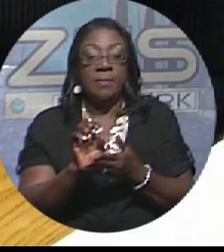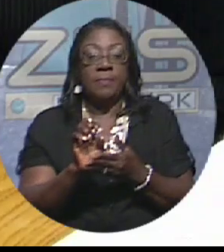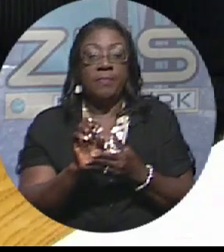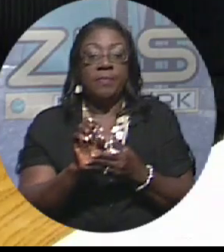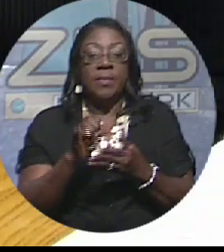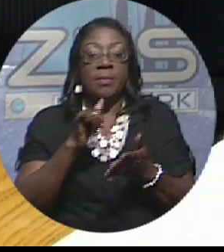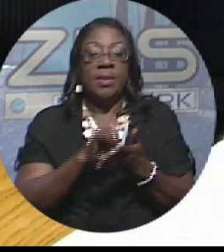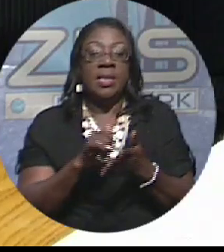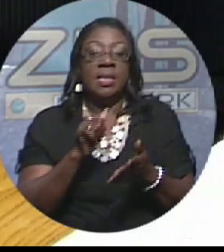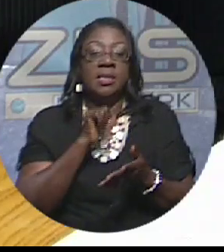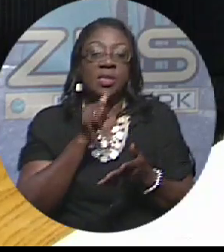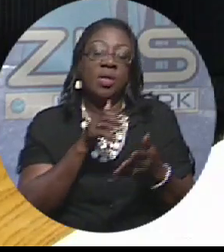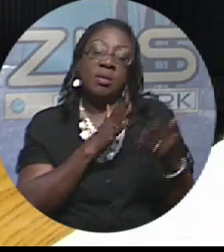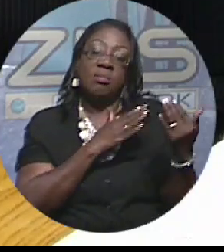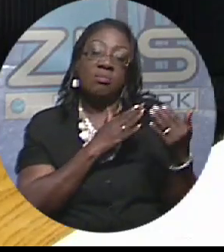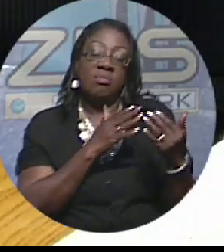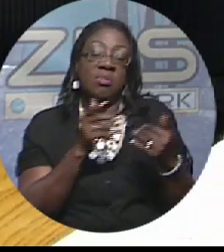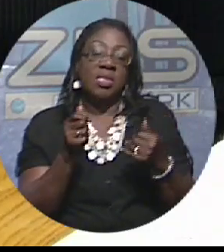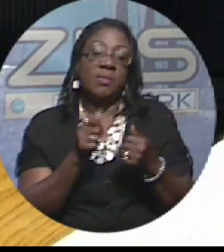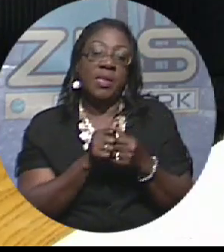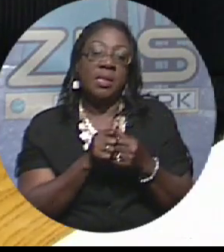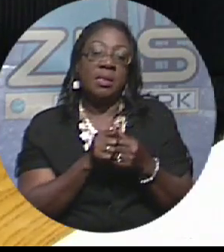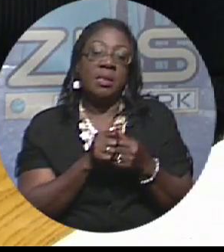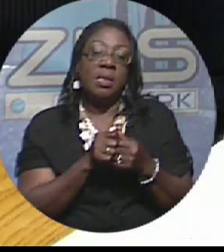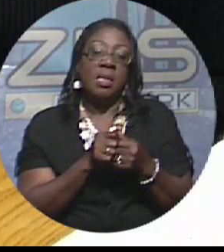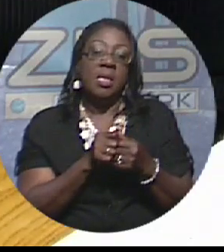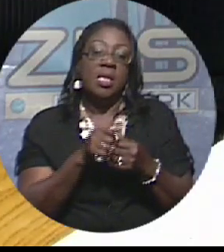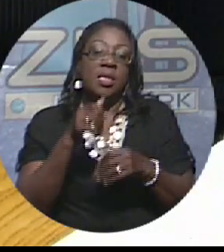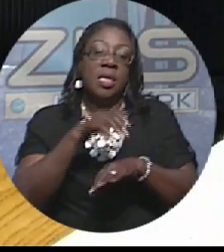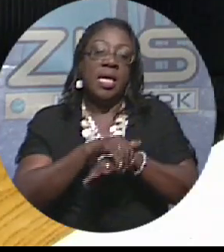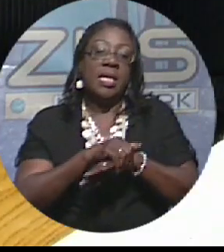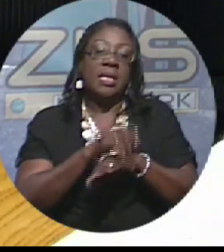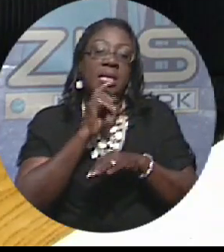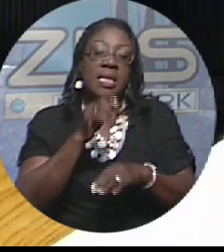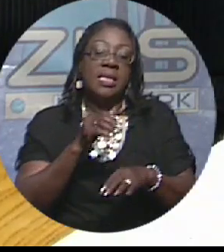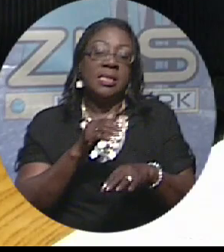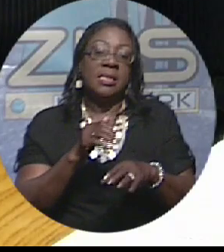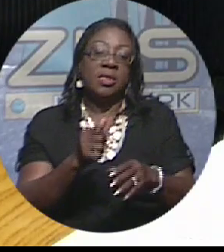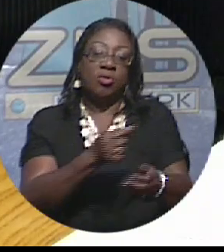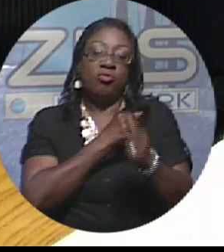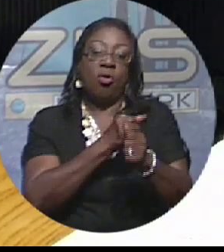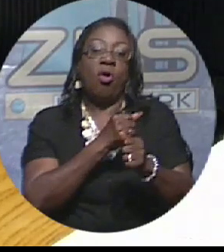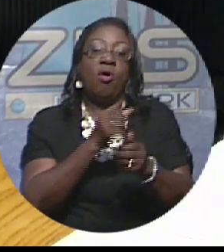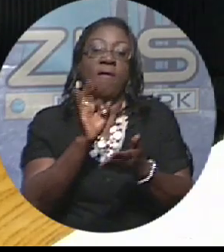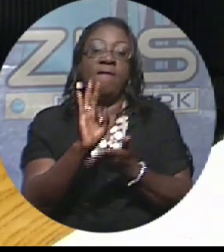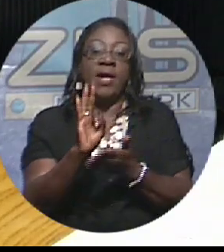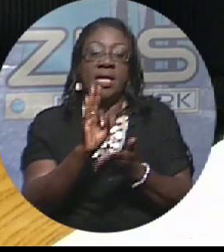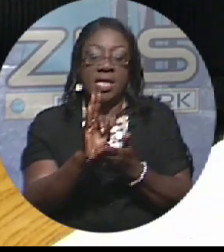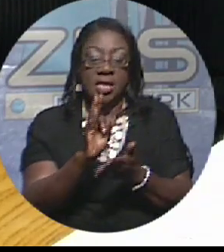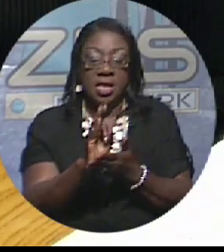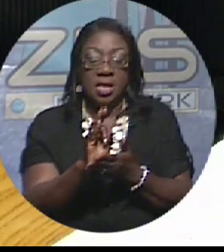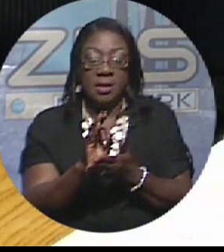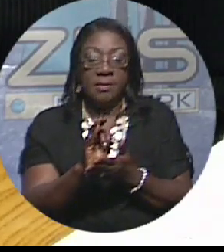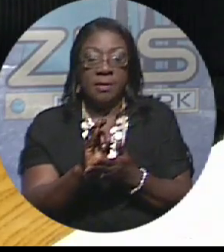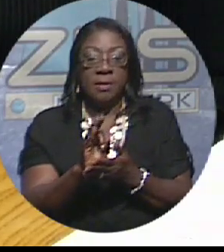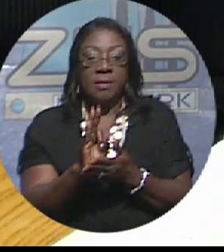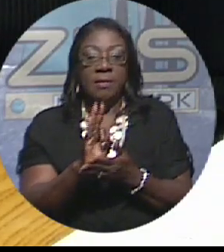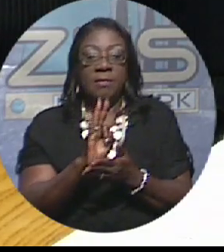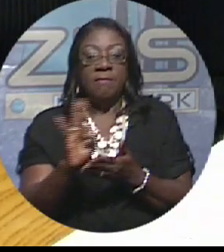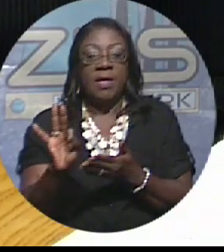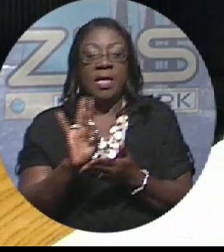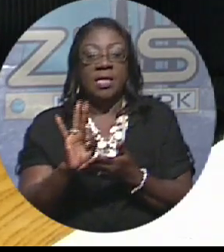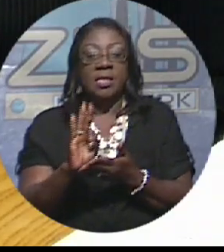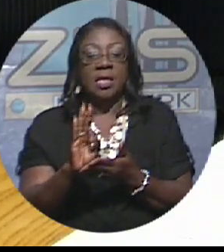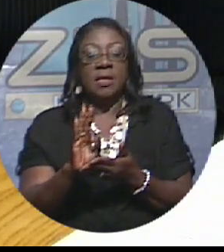But that's not anticipated. The country, the United Kingdom, appears to be on a good financial footing. People have adequate discretionary